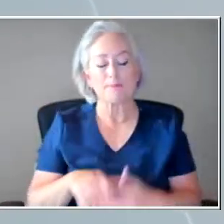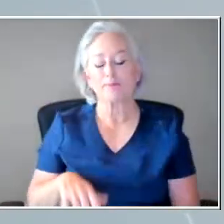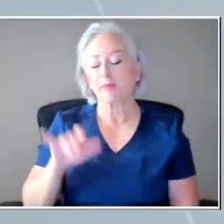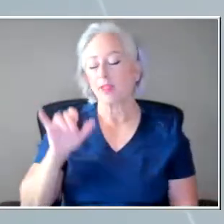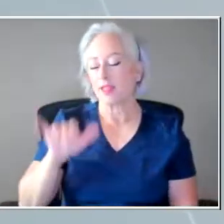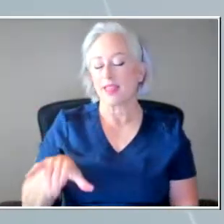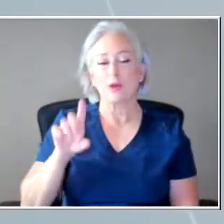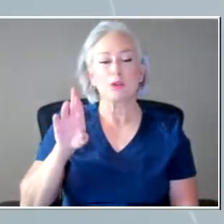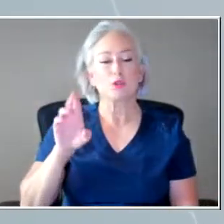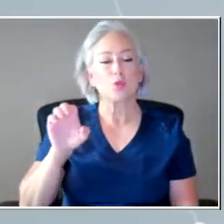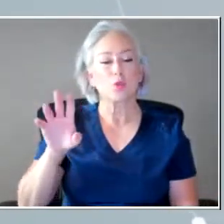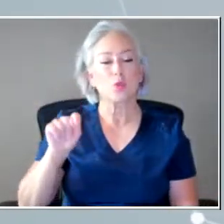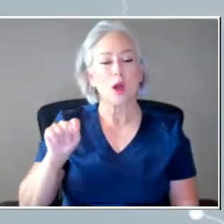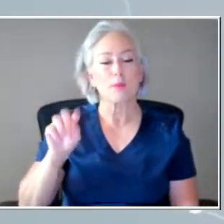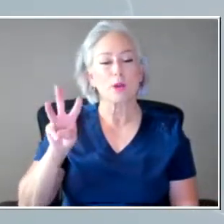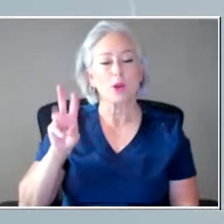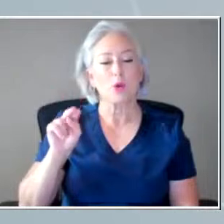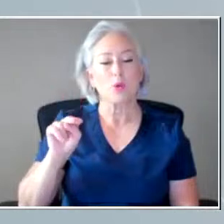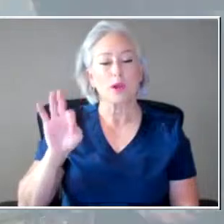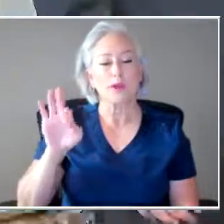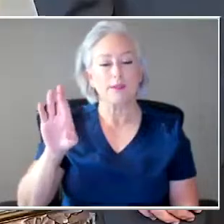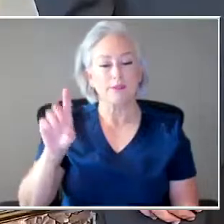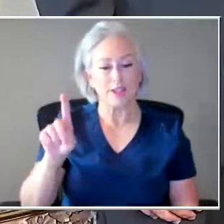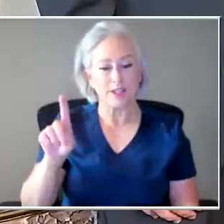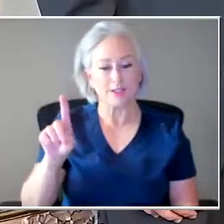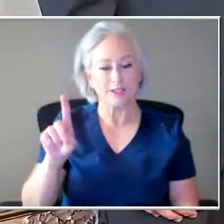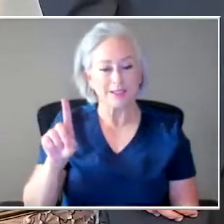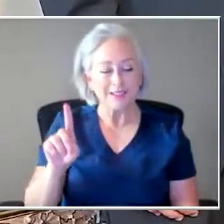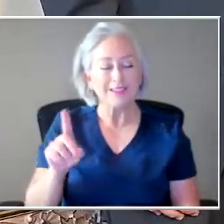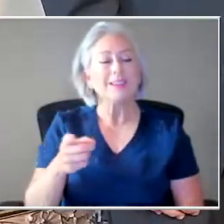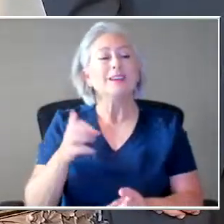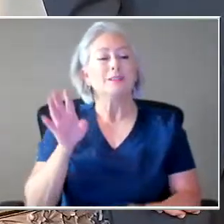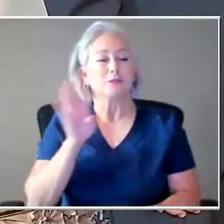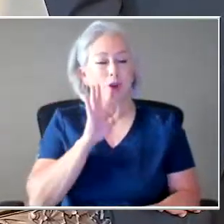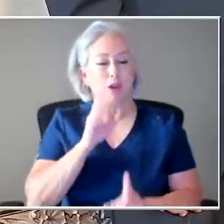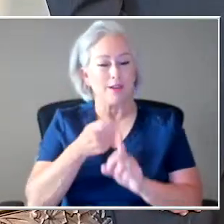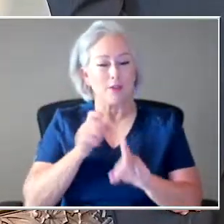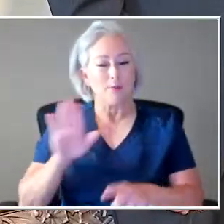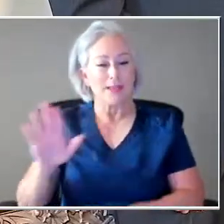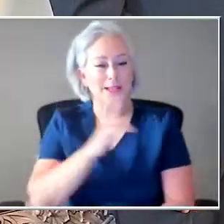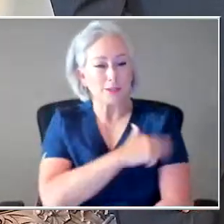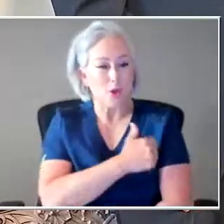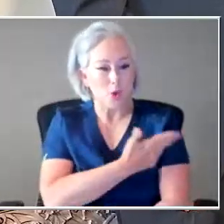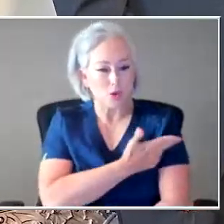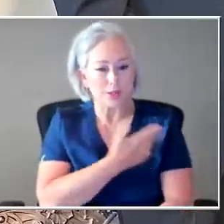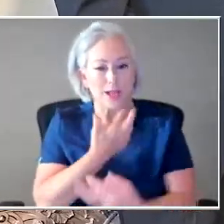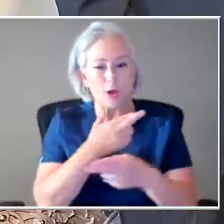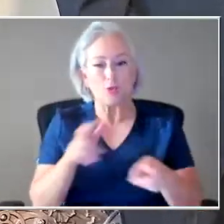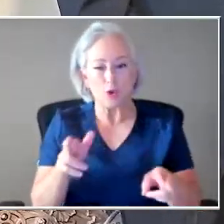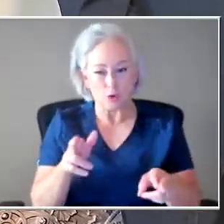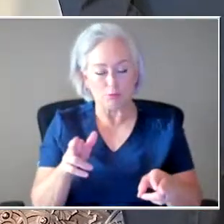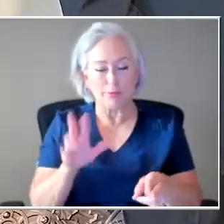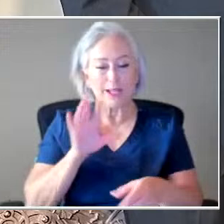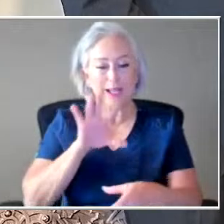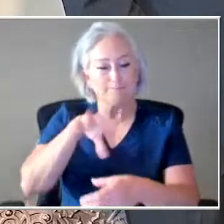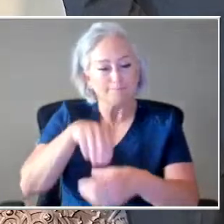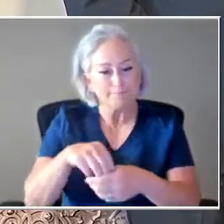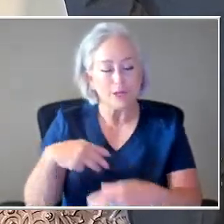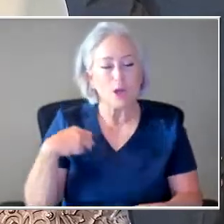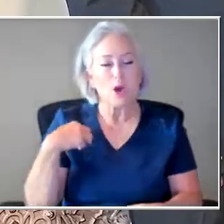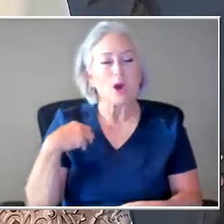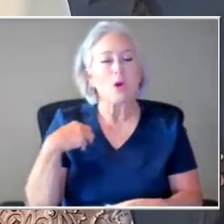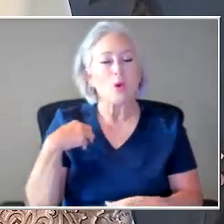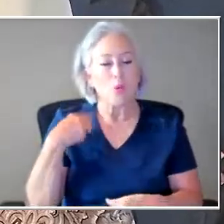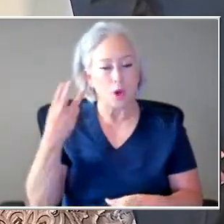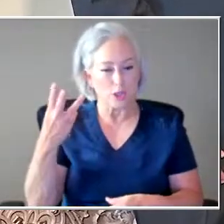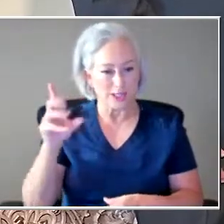Winfield, Dr. Robert Winfield, speaking to us from his hotel room in Washington, D.C., where he joined a White House summit on addressing gun